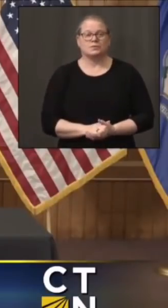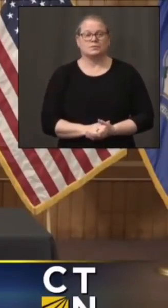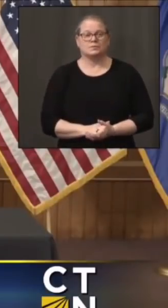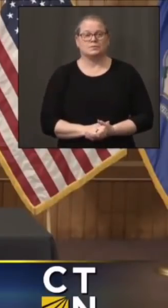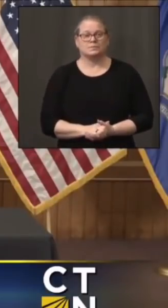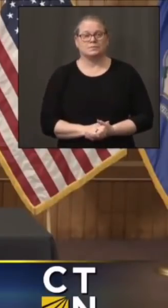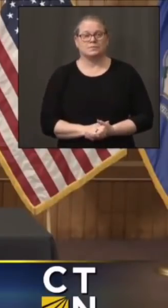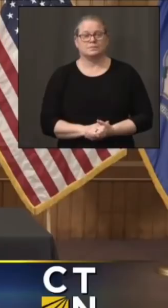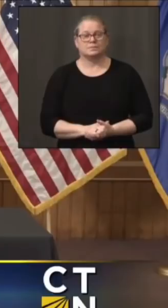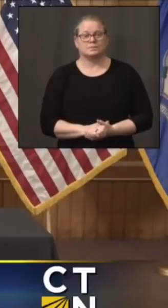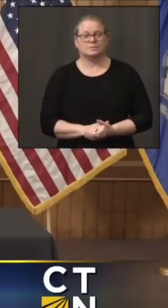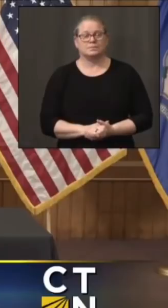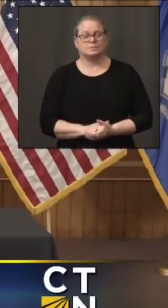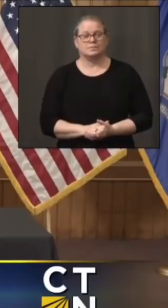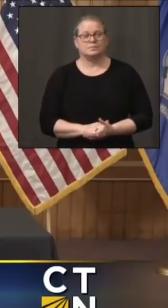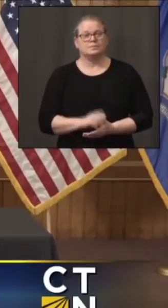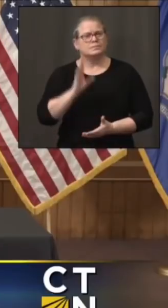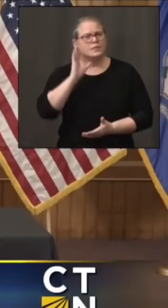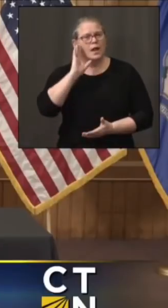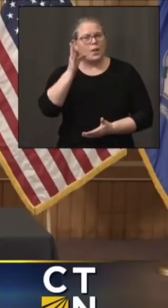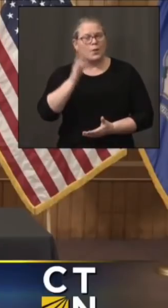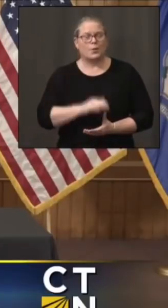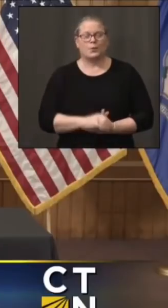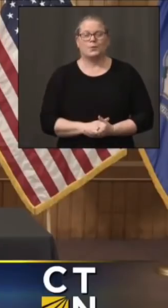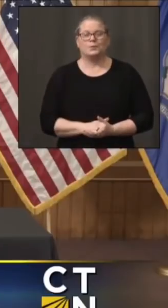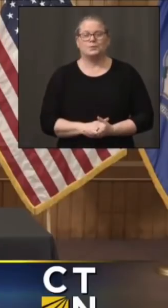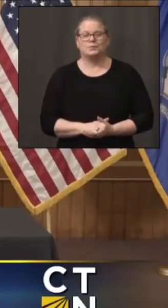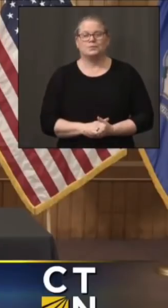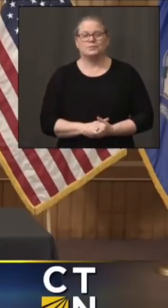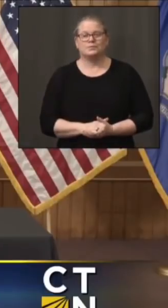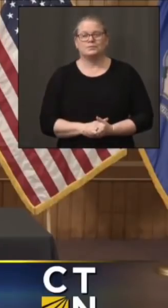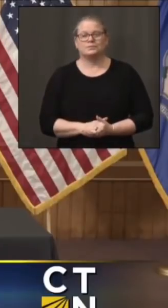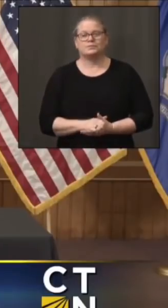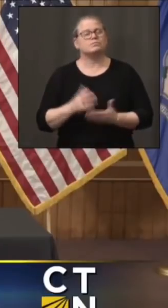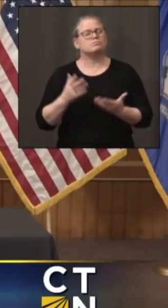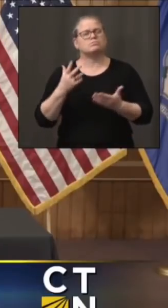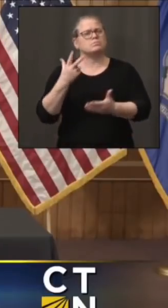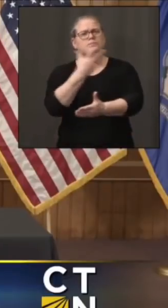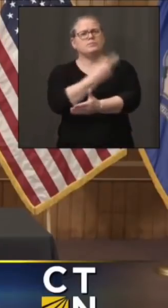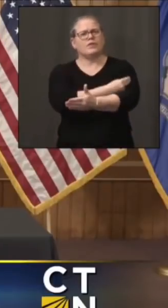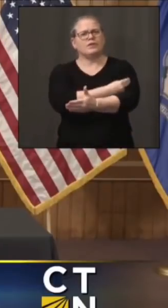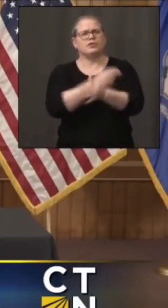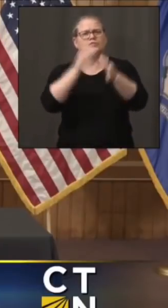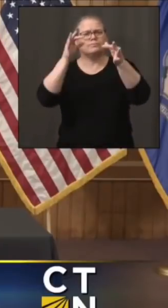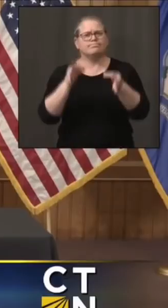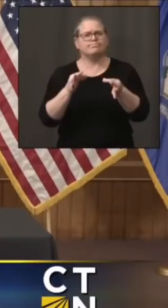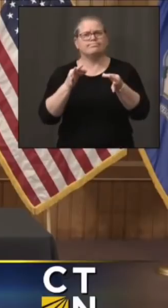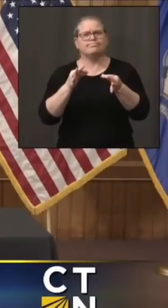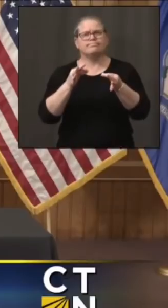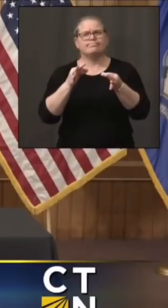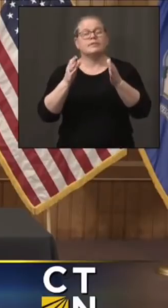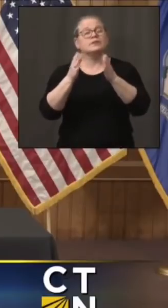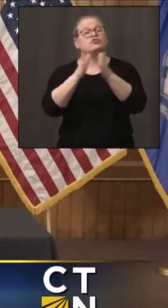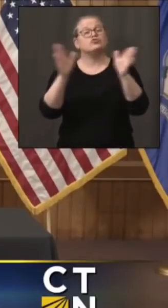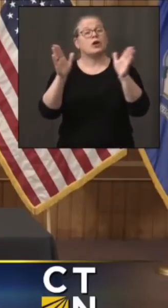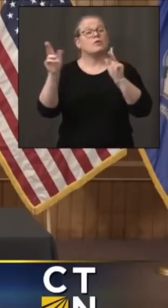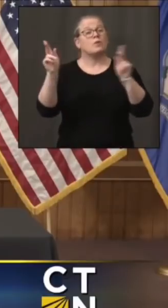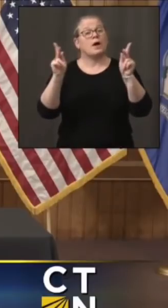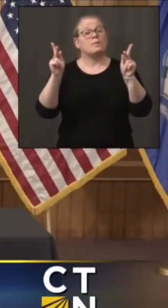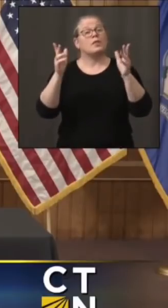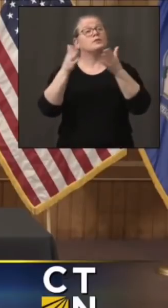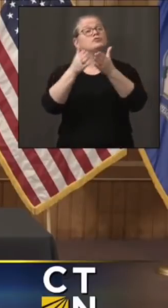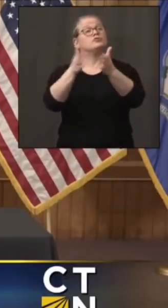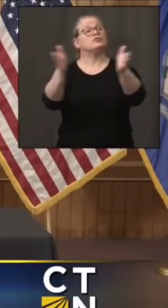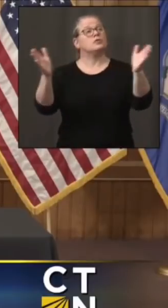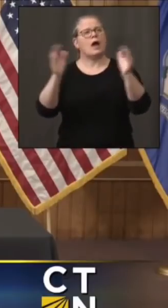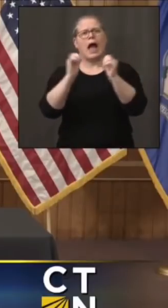Hi. How is the order of vaccination going to be determined when we get to the general population? How's that going to be broken down, or